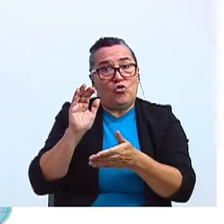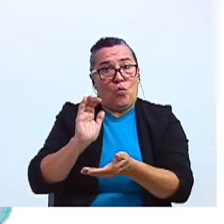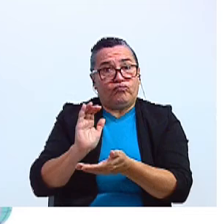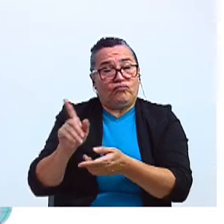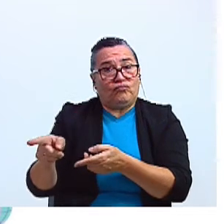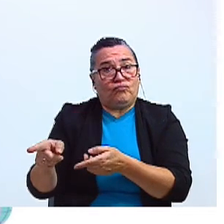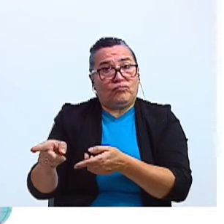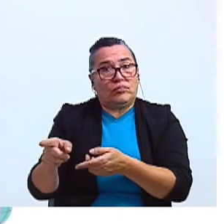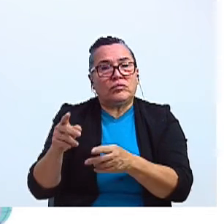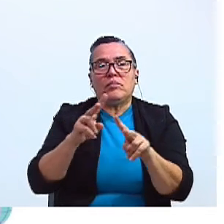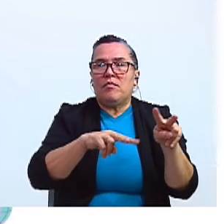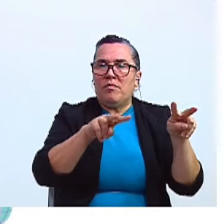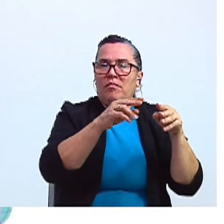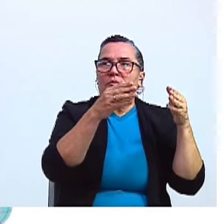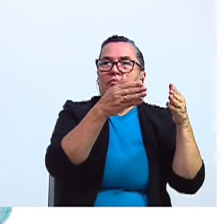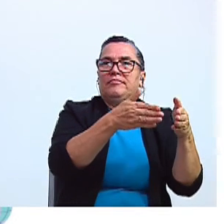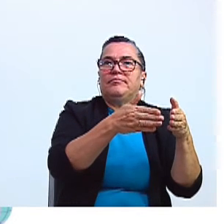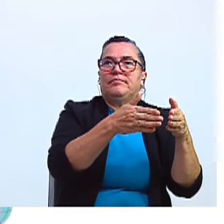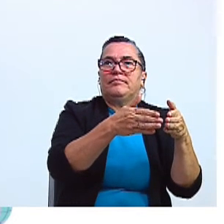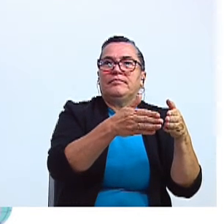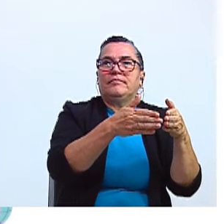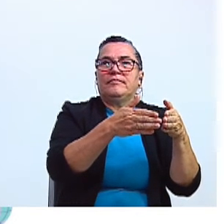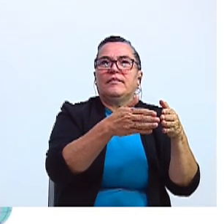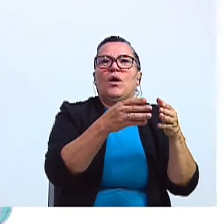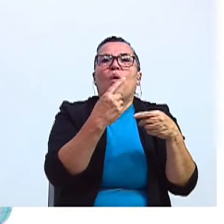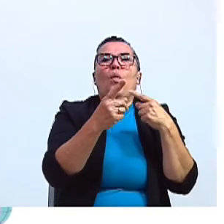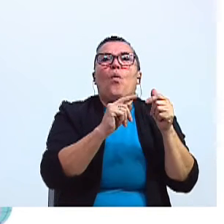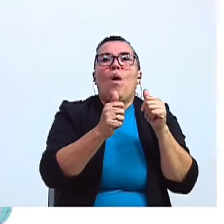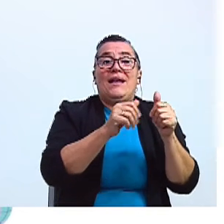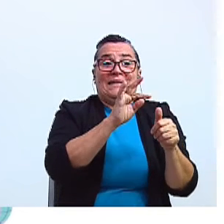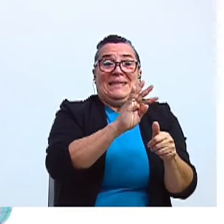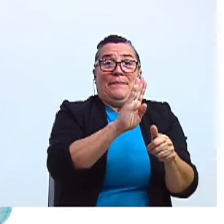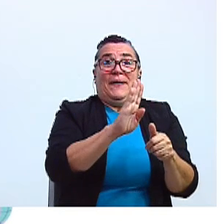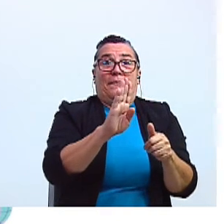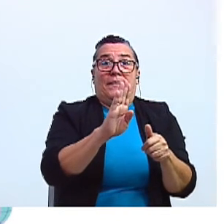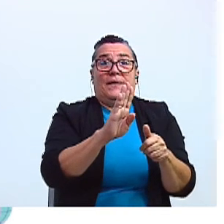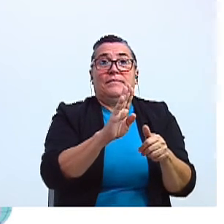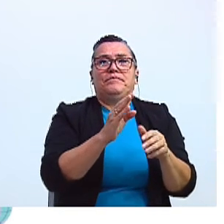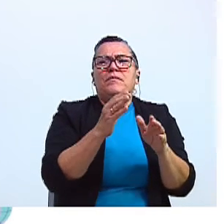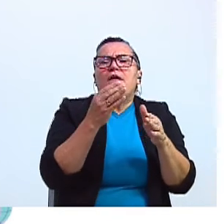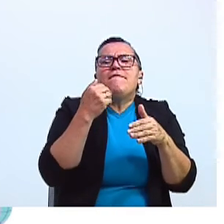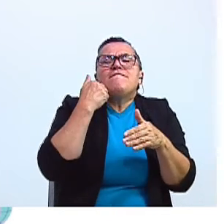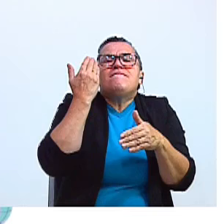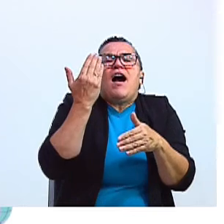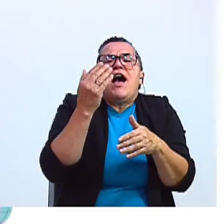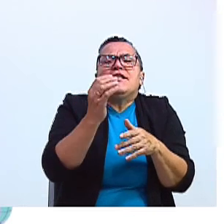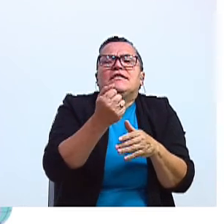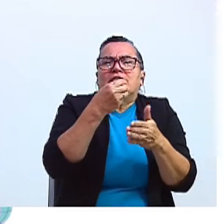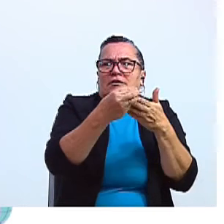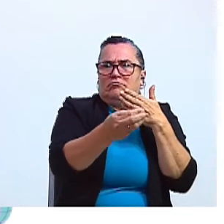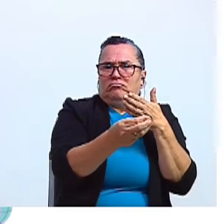Some advantages of TBB are the following. It is easy to get.